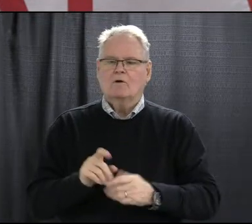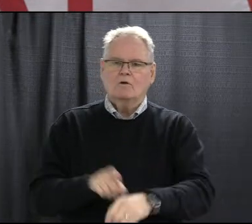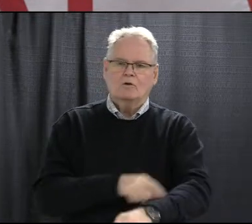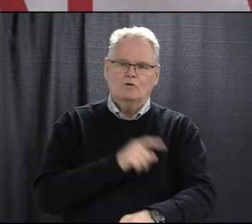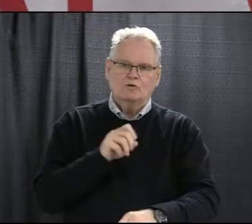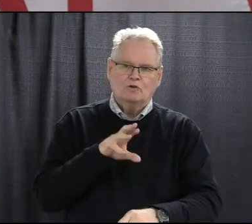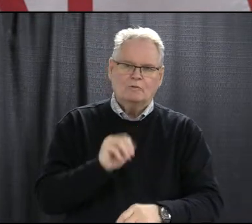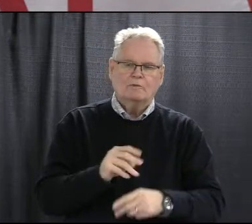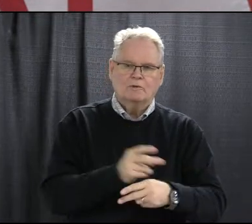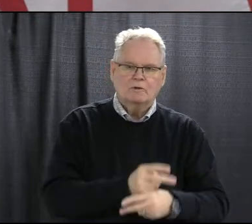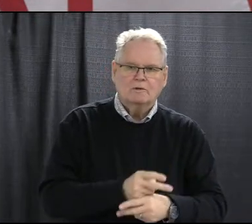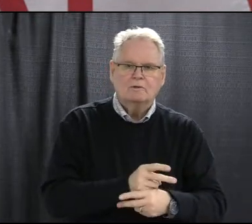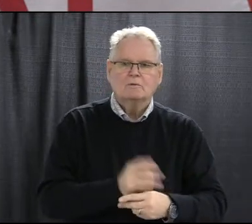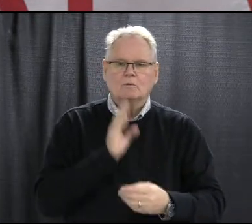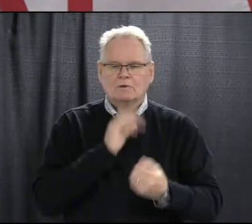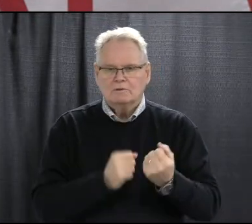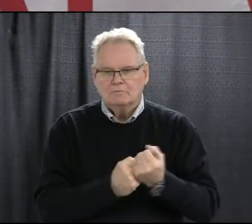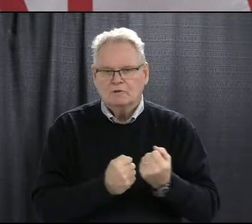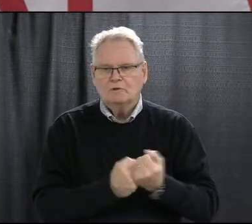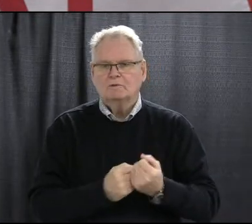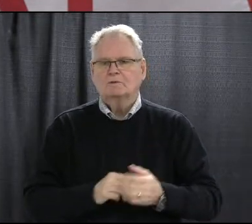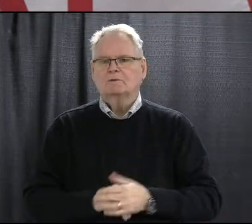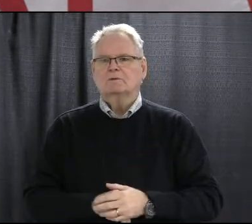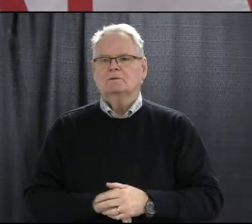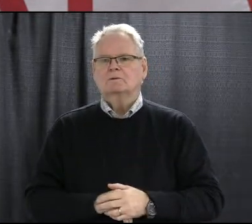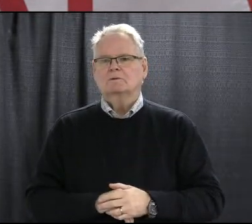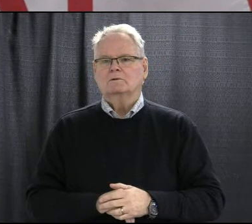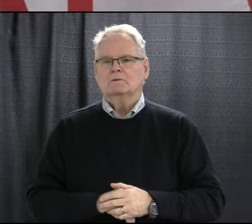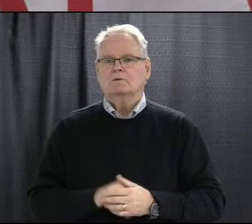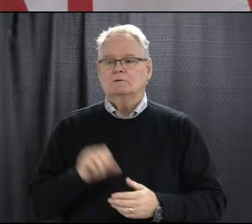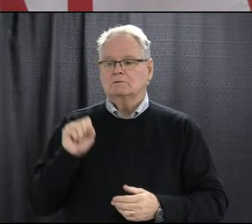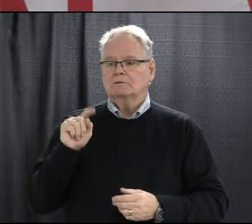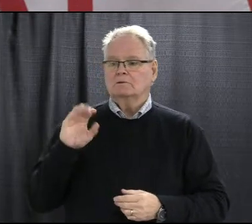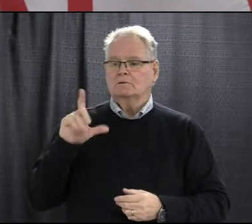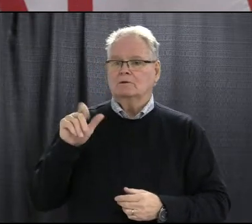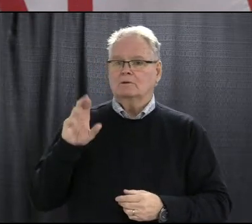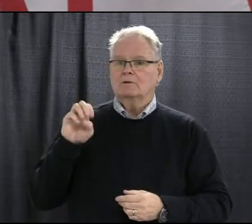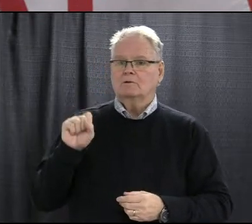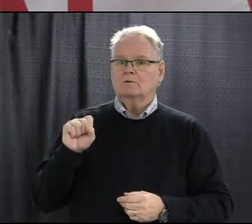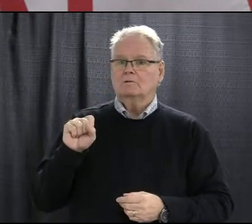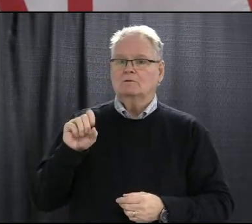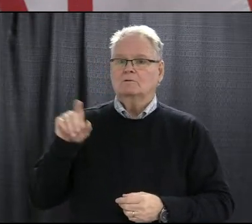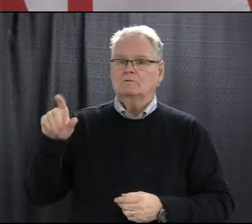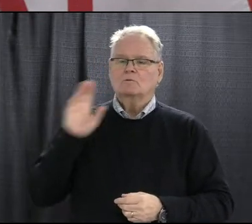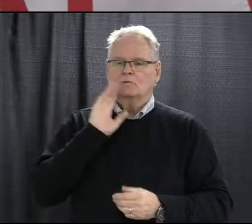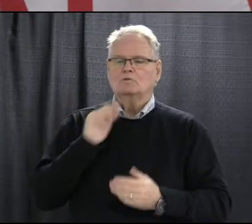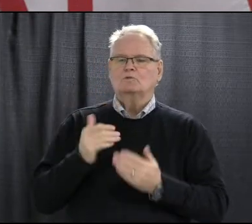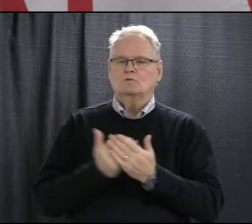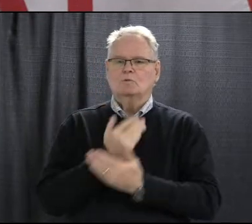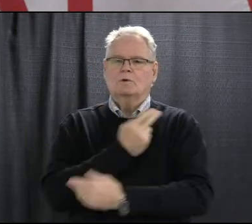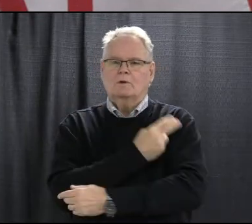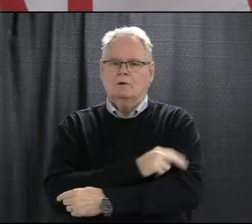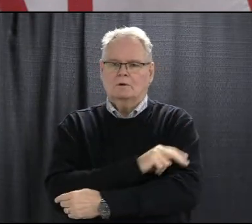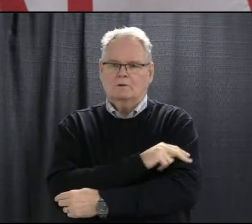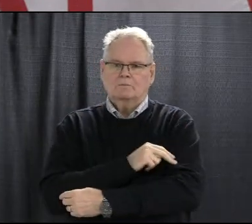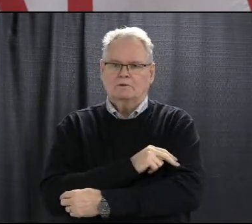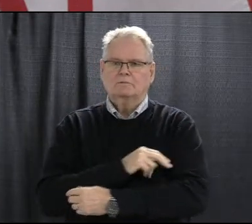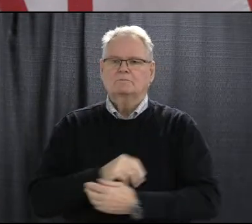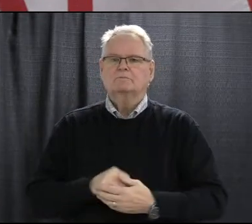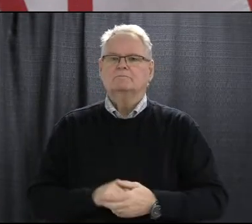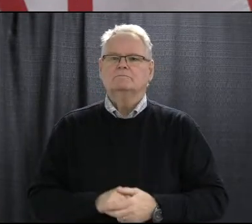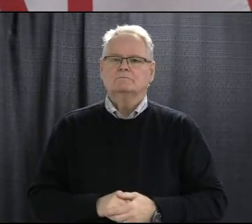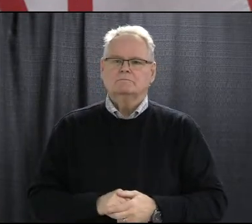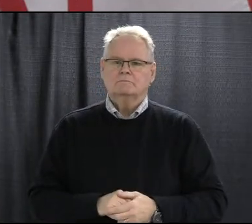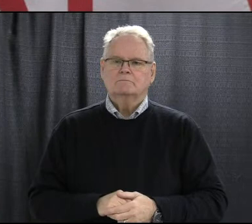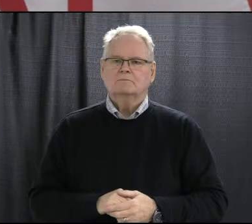that will replace St. Clair's Mercy Hospital and the new, the new Western Memorial Regional Hospital will be centres